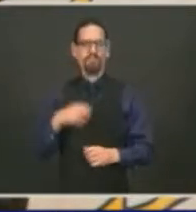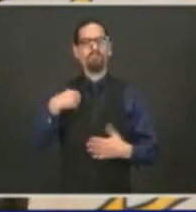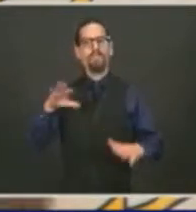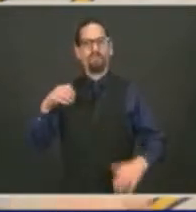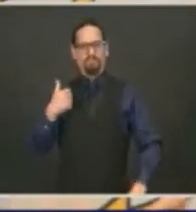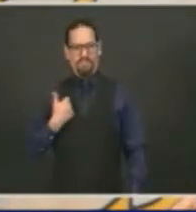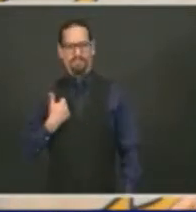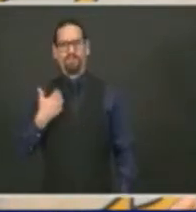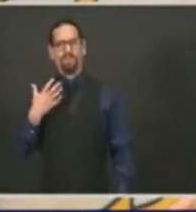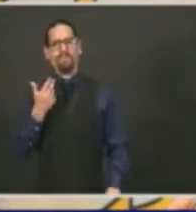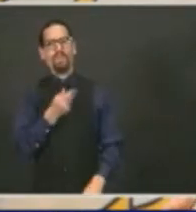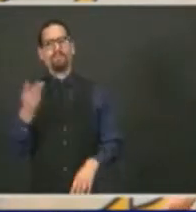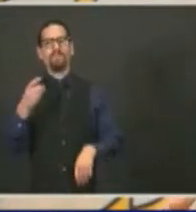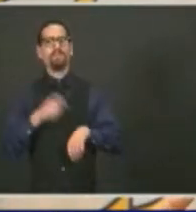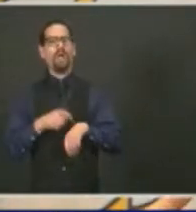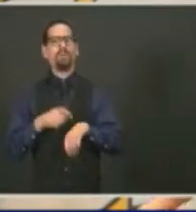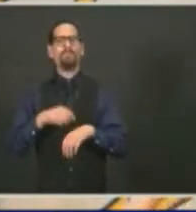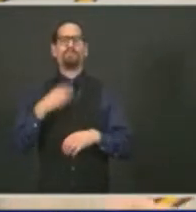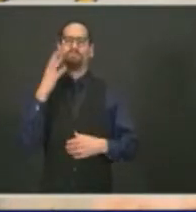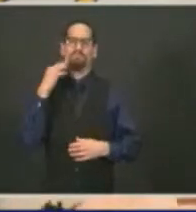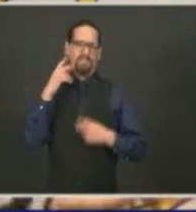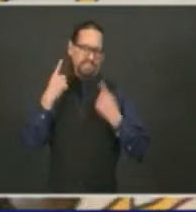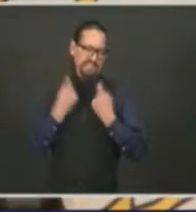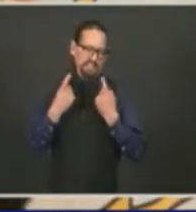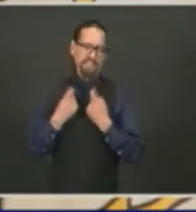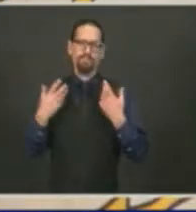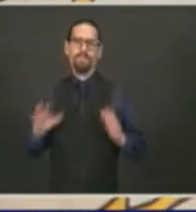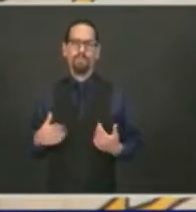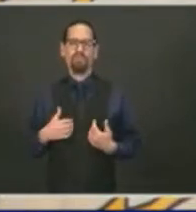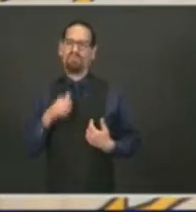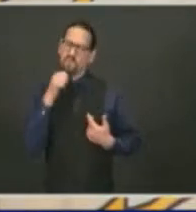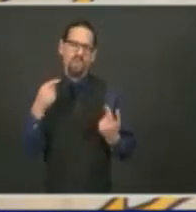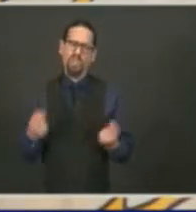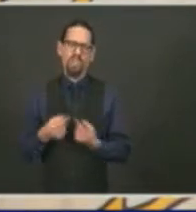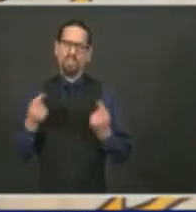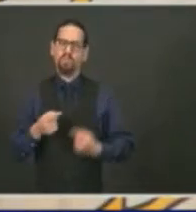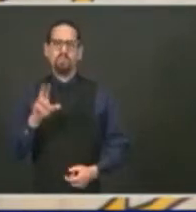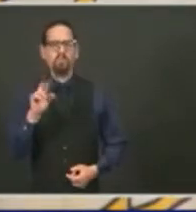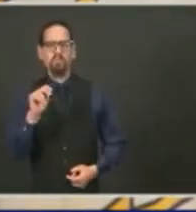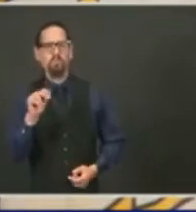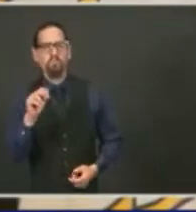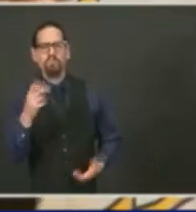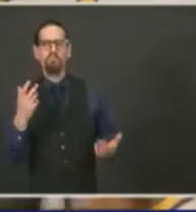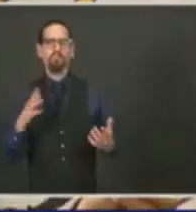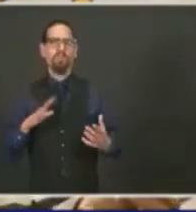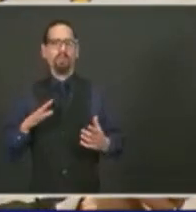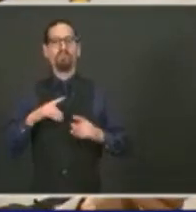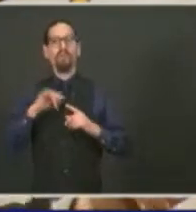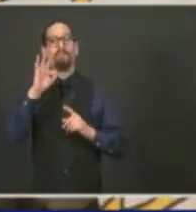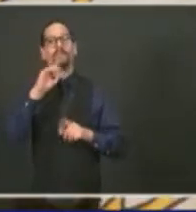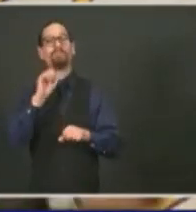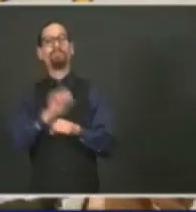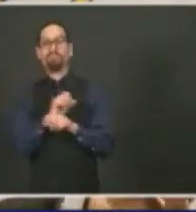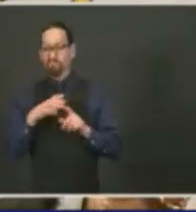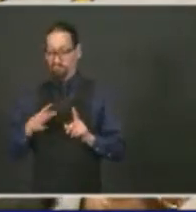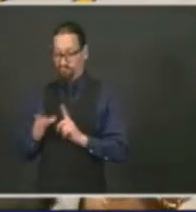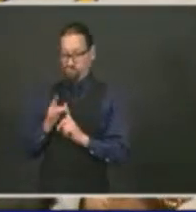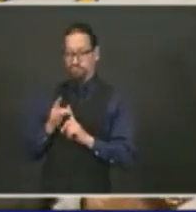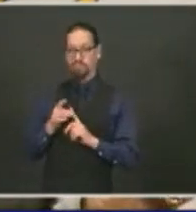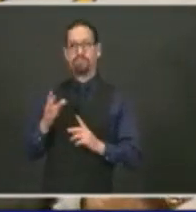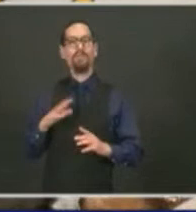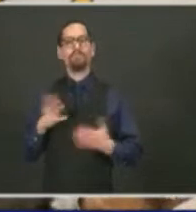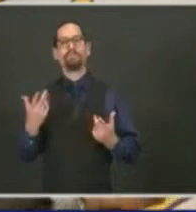hurt. You'll have a quick answer right there. And then if you're positive, you'll know you have to go stay at home and